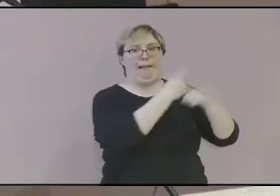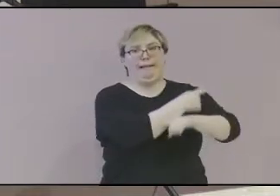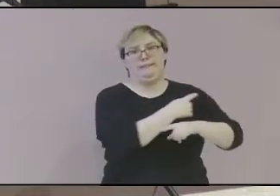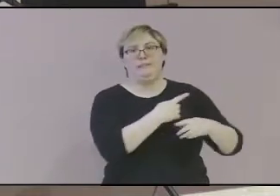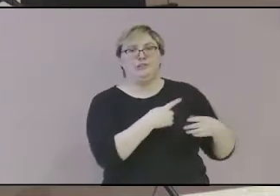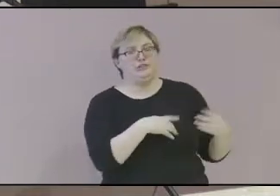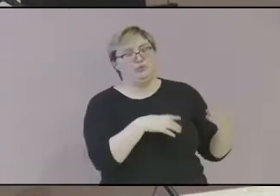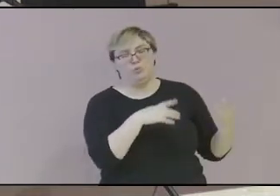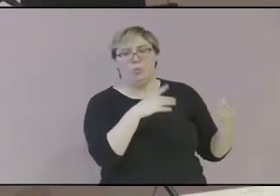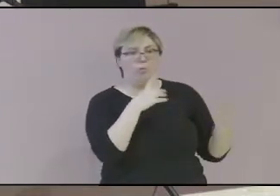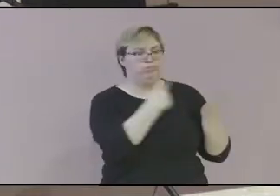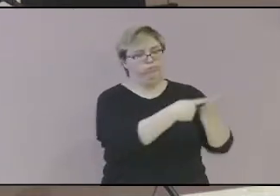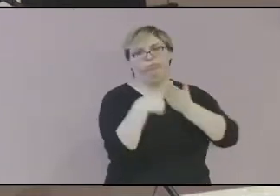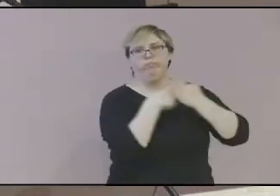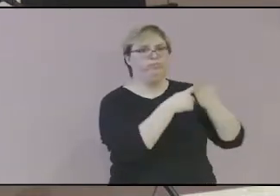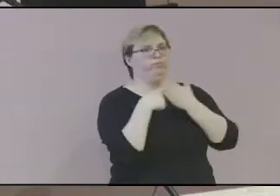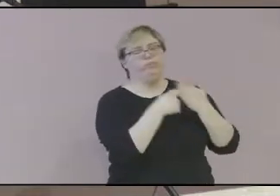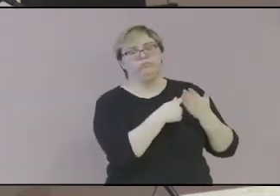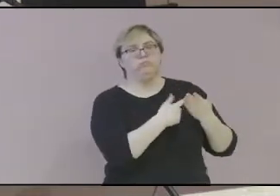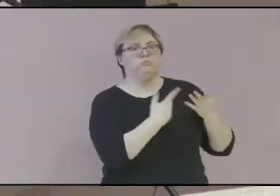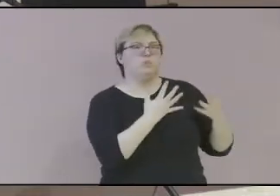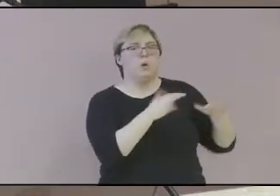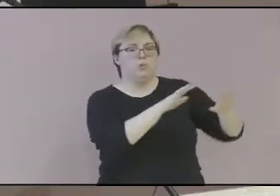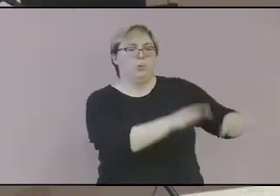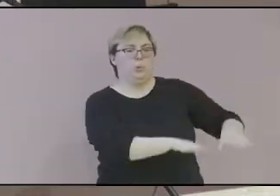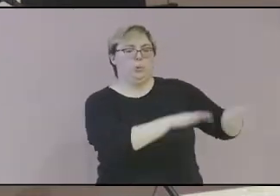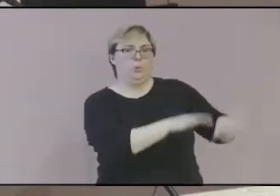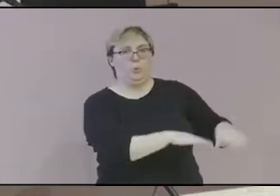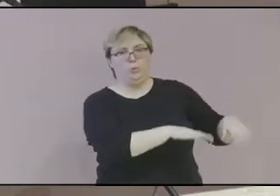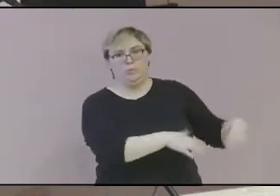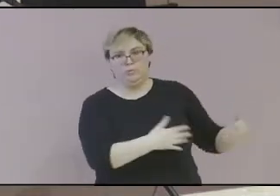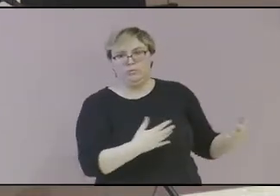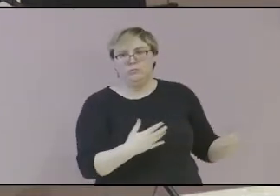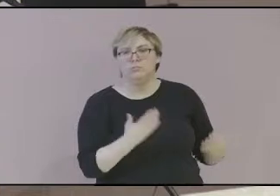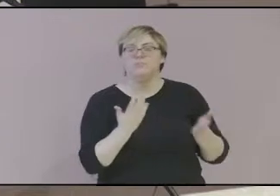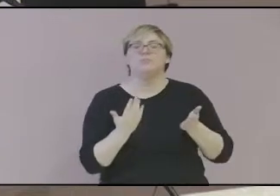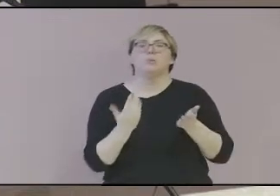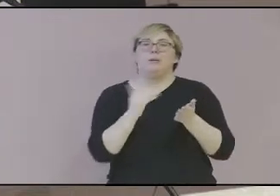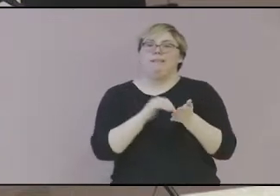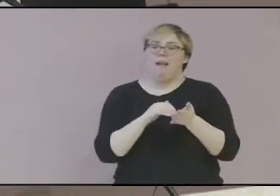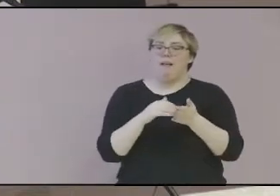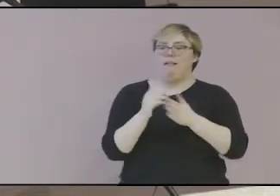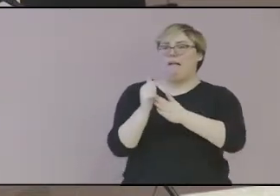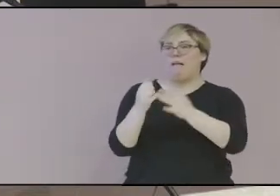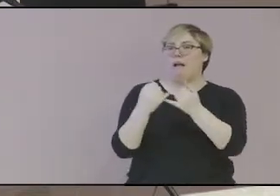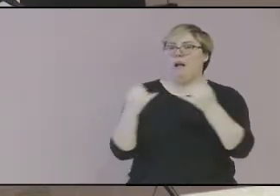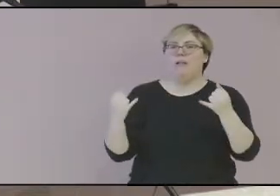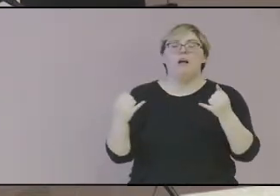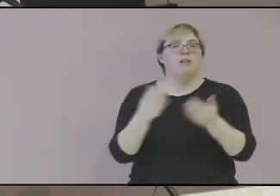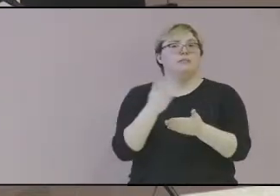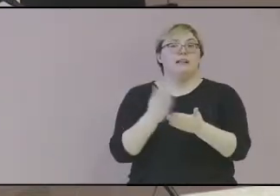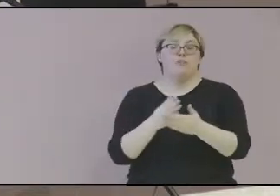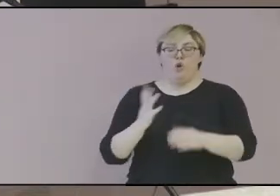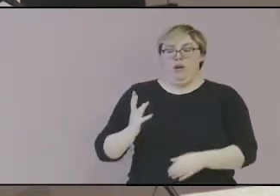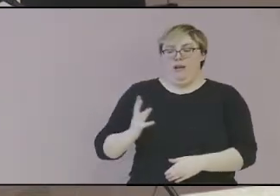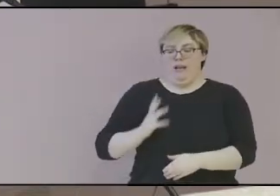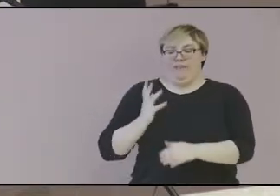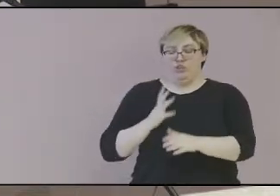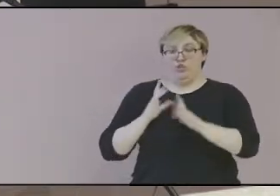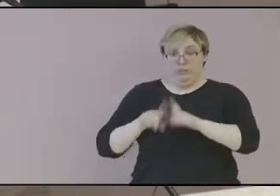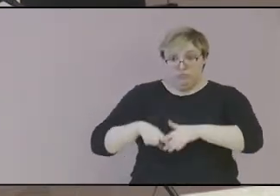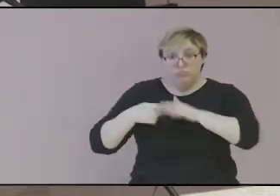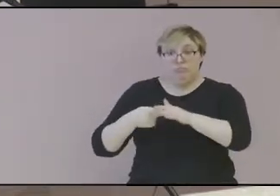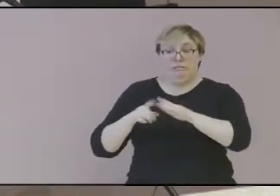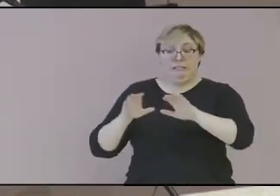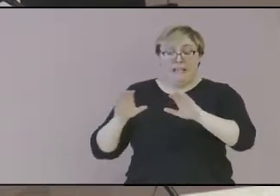US. That said, even though these guidelines were never officially triggered in New York State, they had very far-reaching